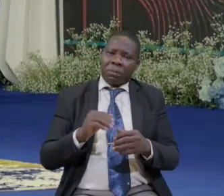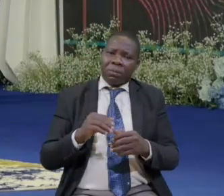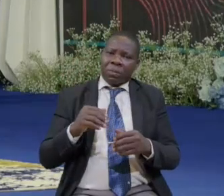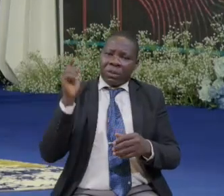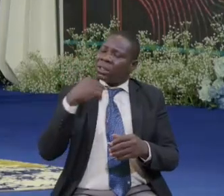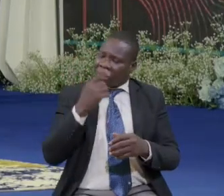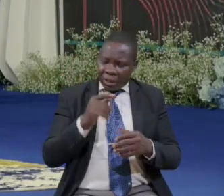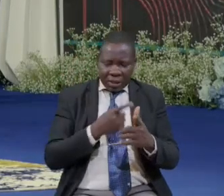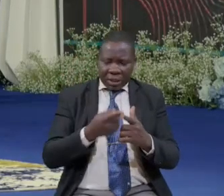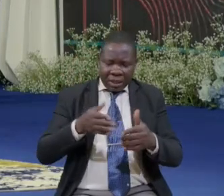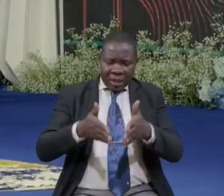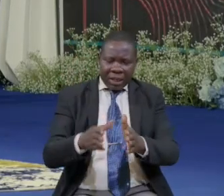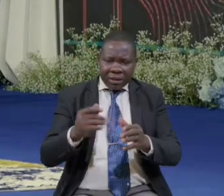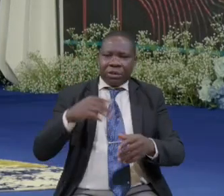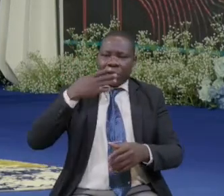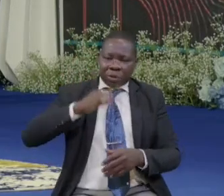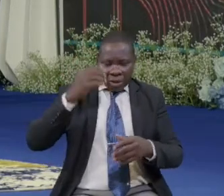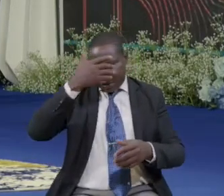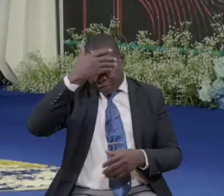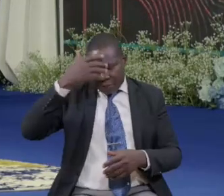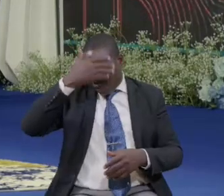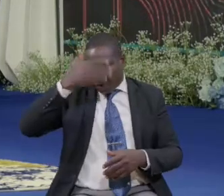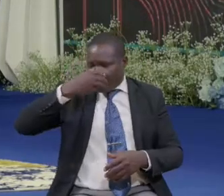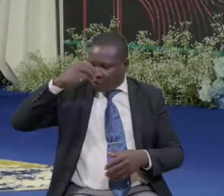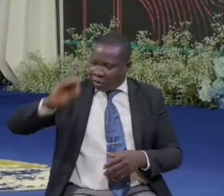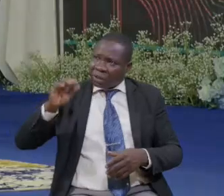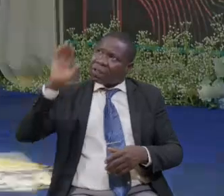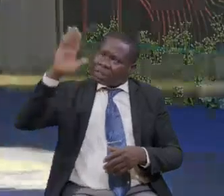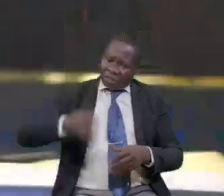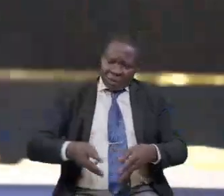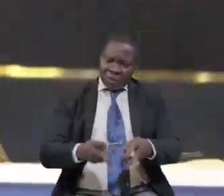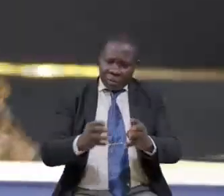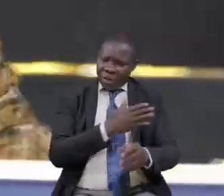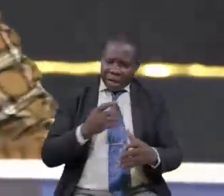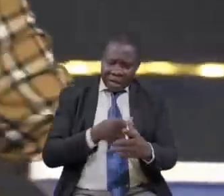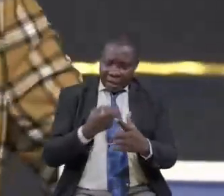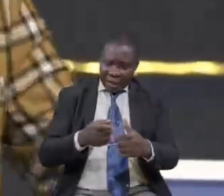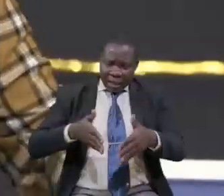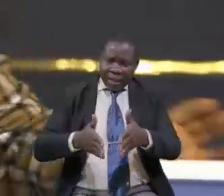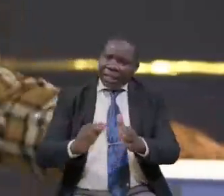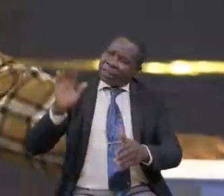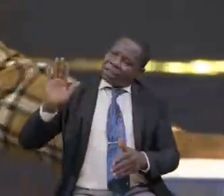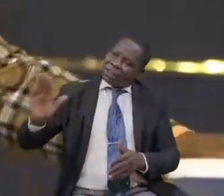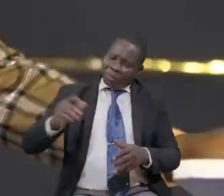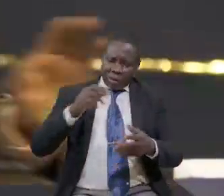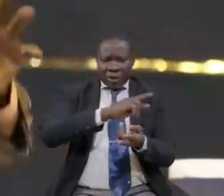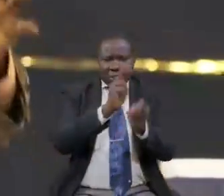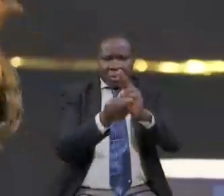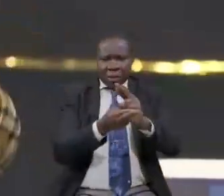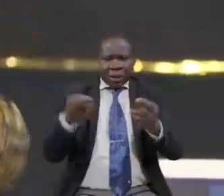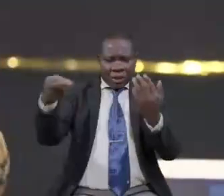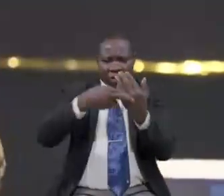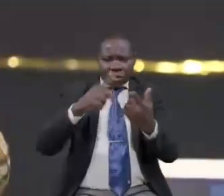way, then, and let him return unto our God. Then, he's telling you, you do